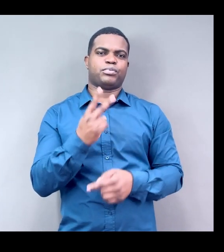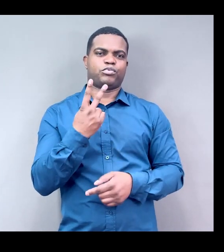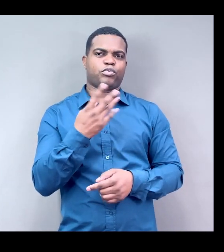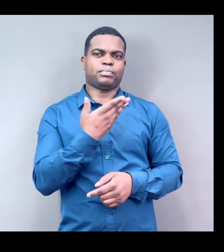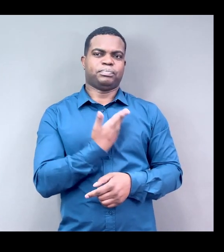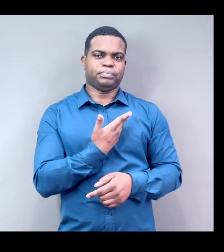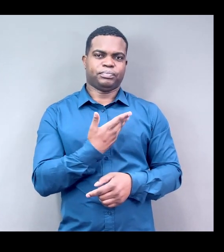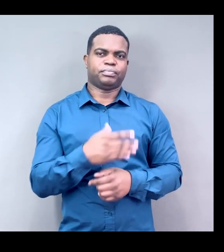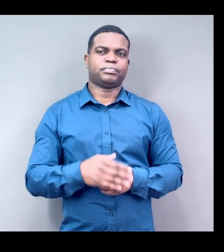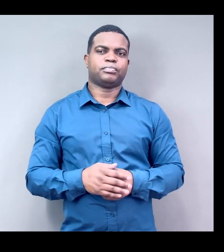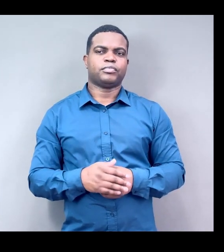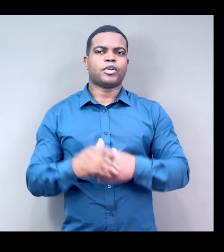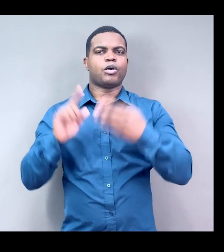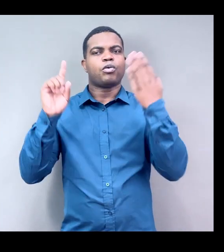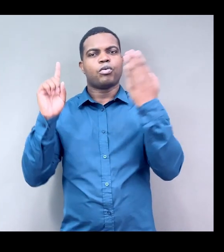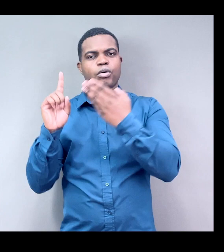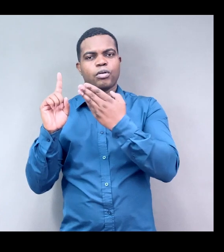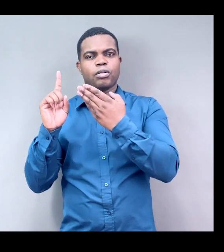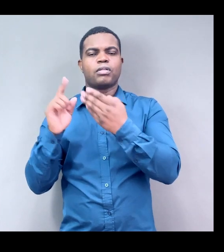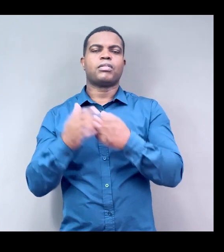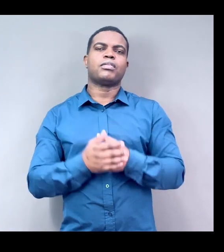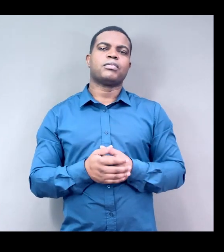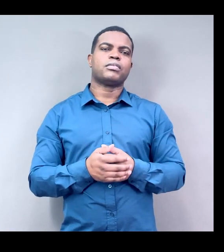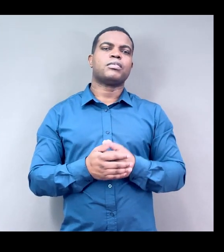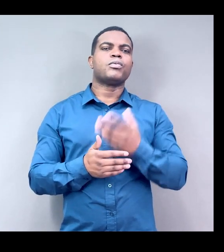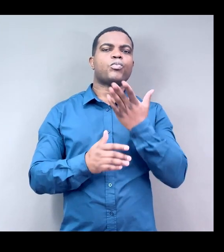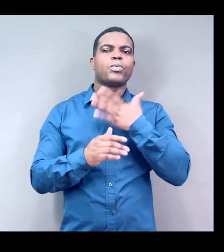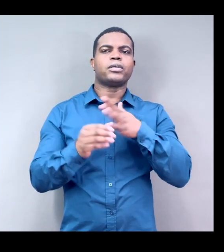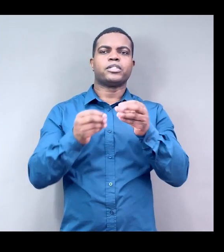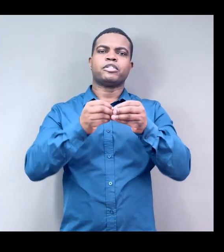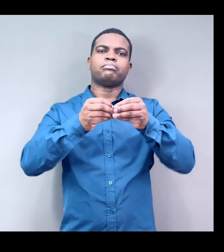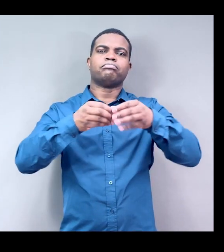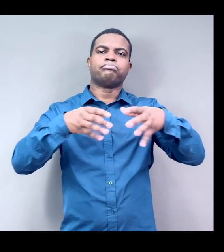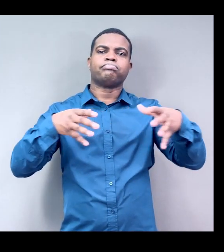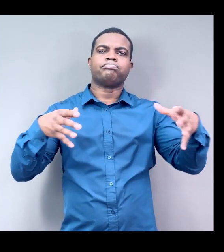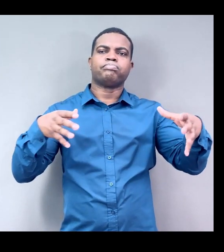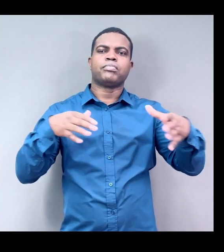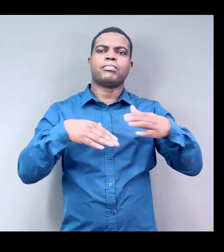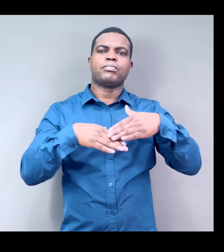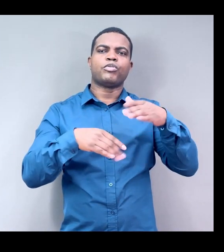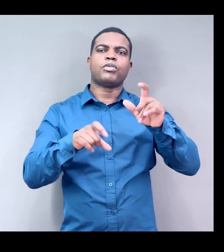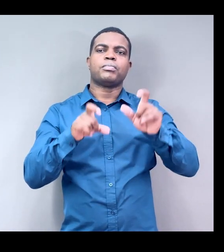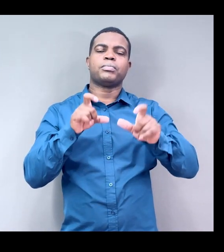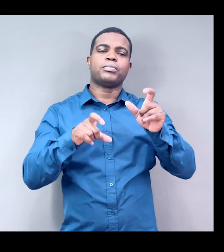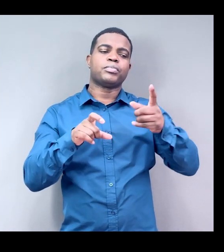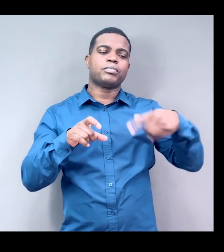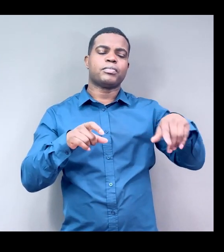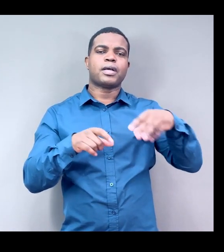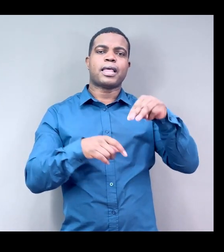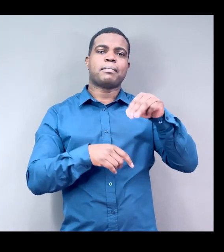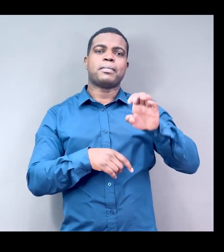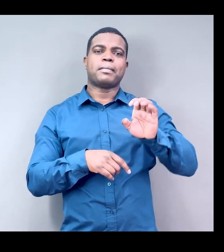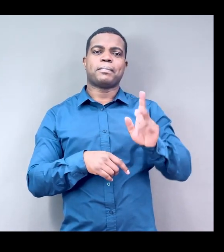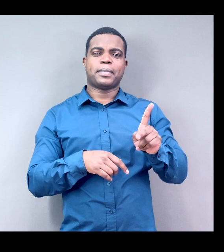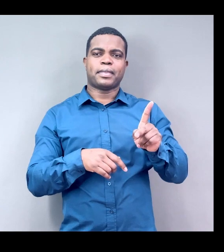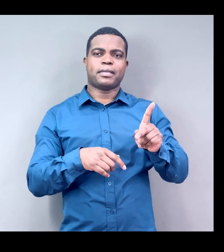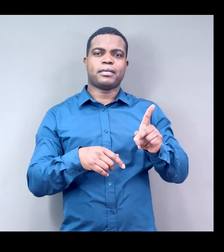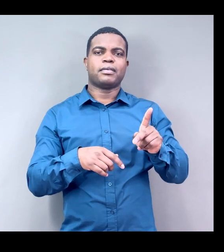So this is another example. So let's say the goal here is to increase the number